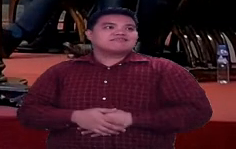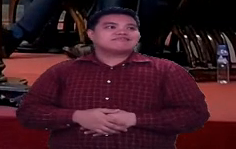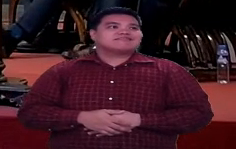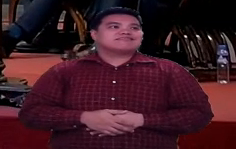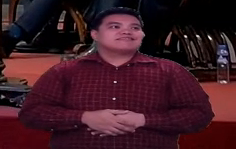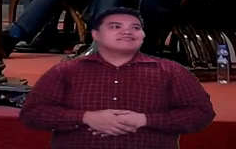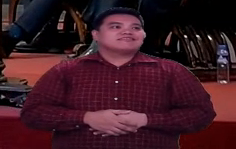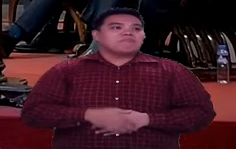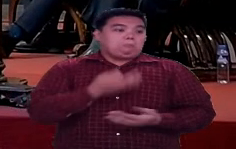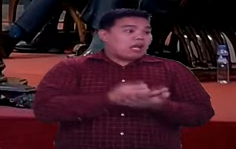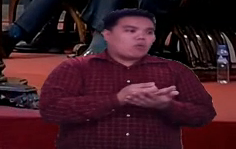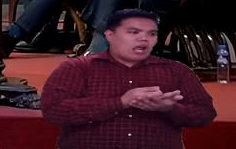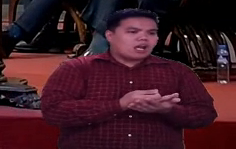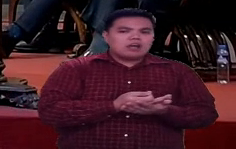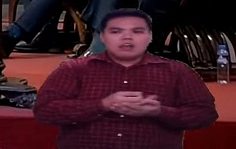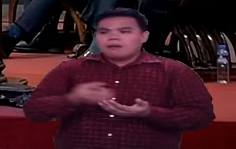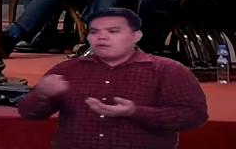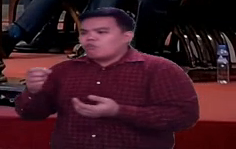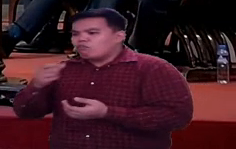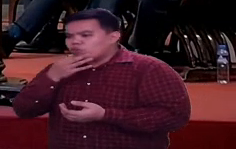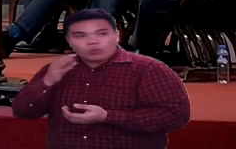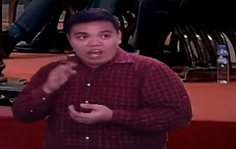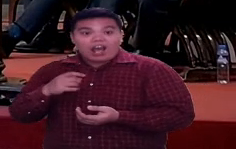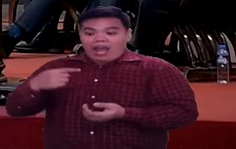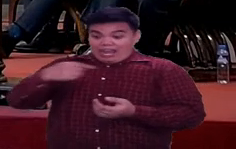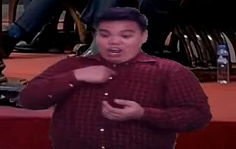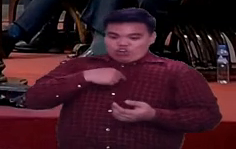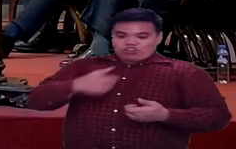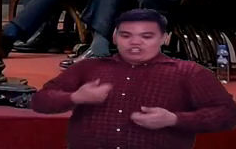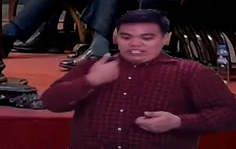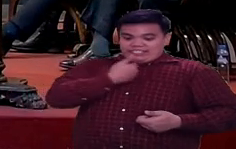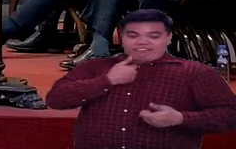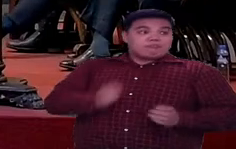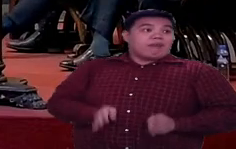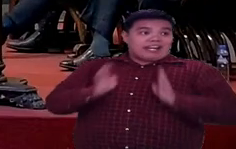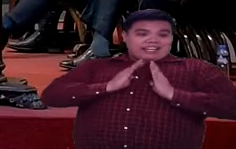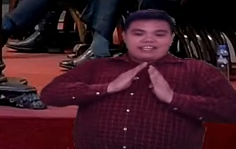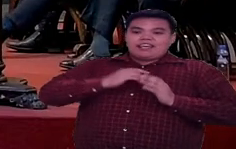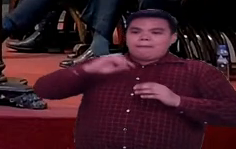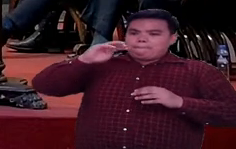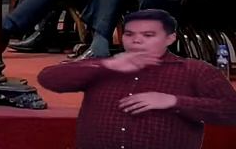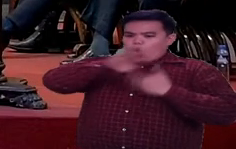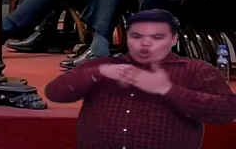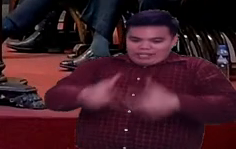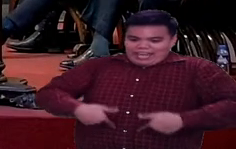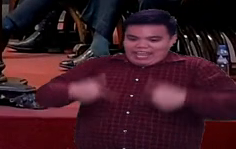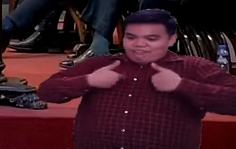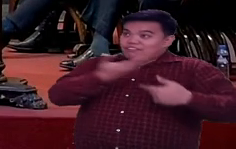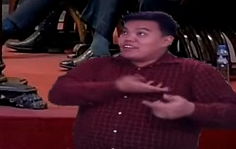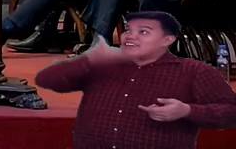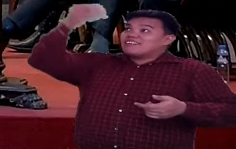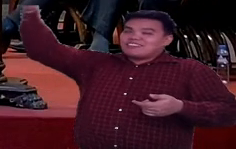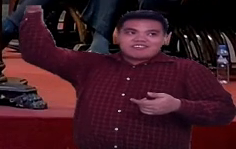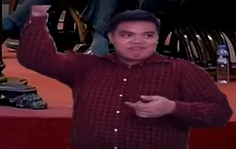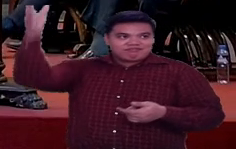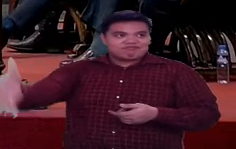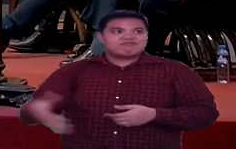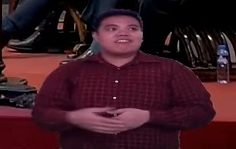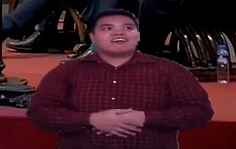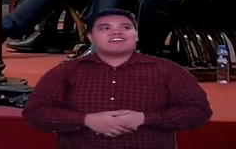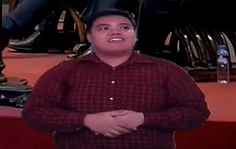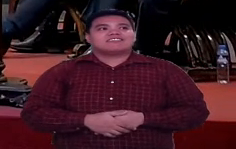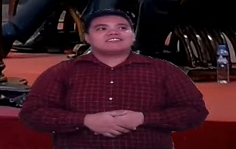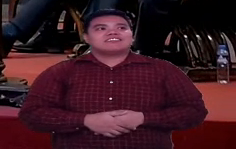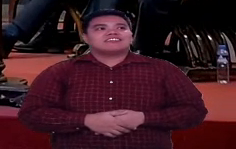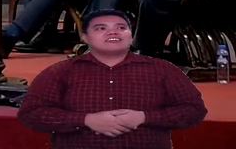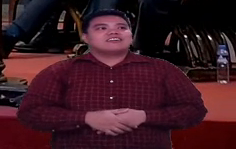themselves. When you give yourself, your whole heart, your whole mind, your whole strength, everything, all the rest will